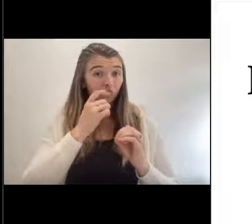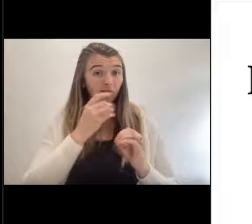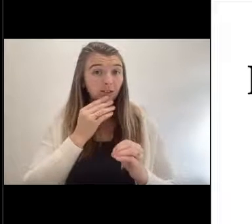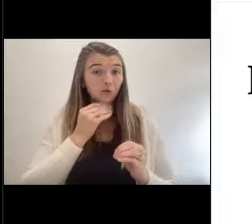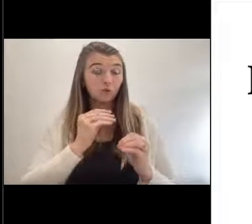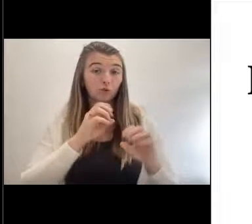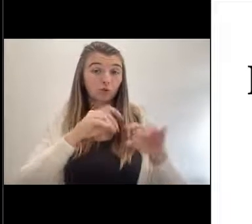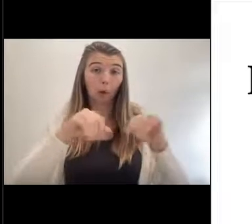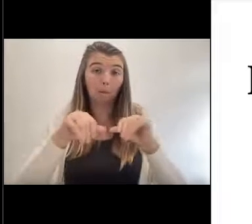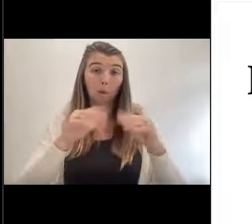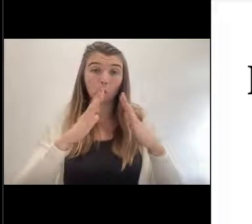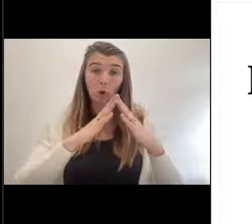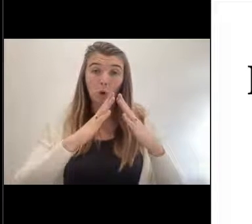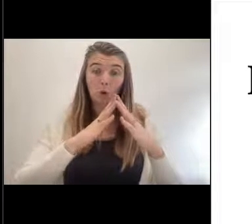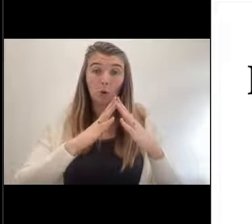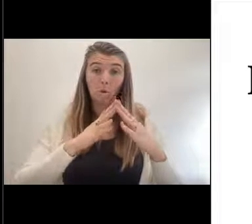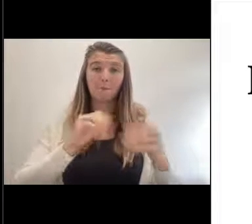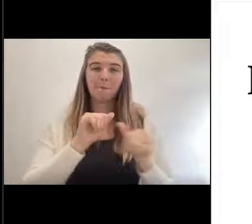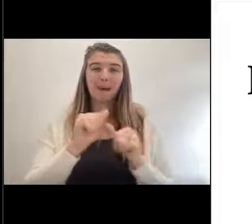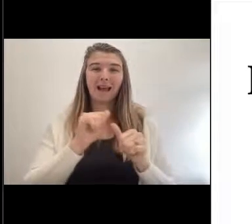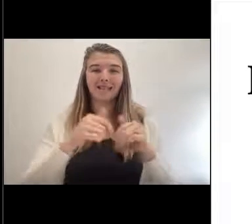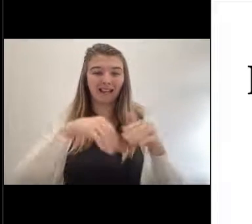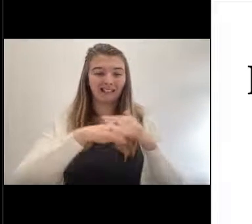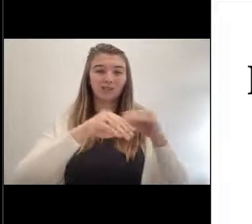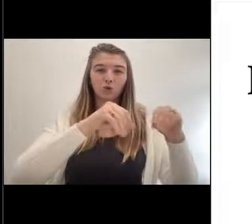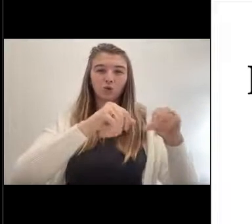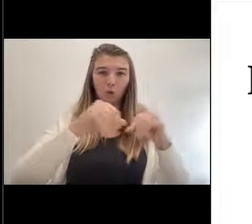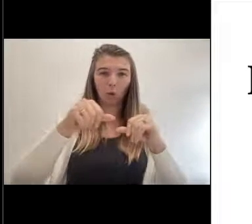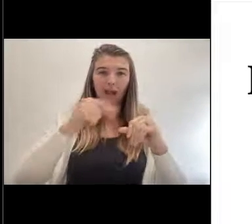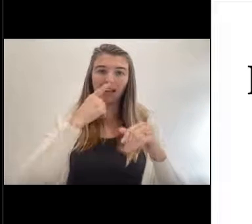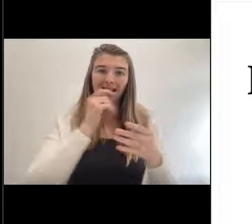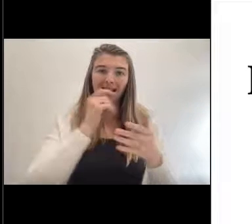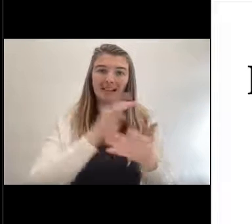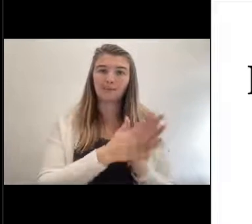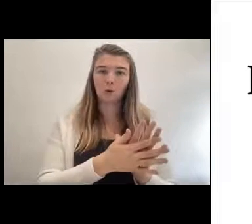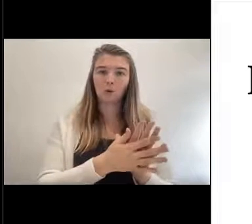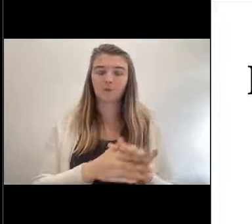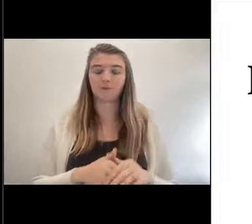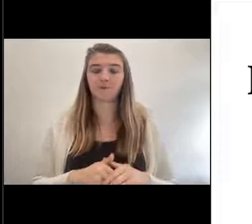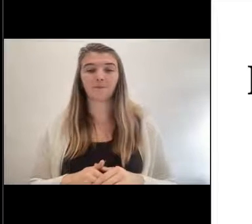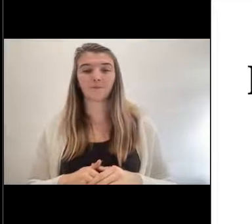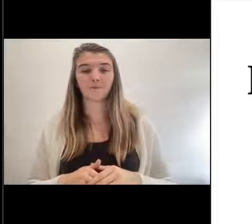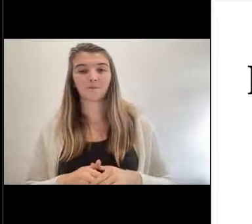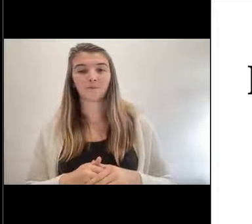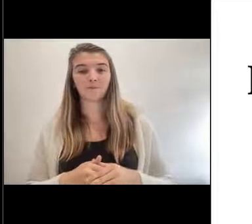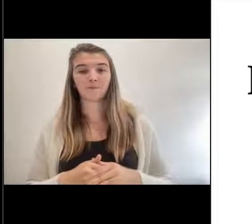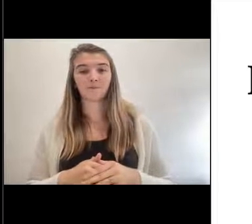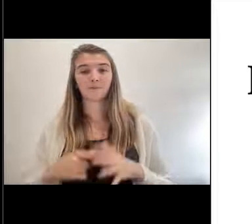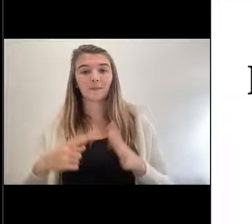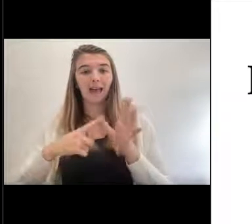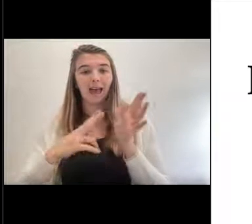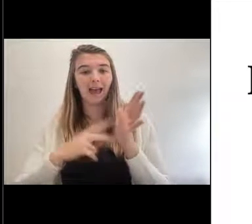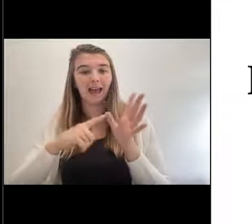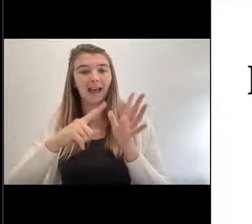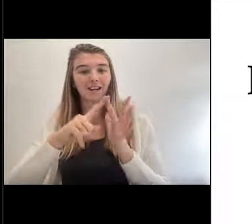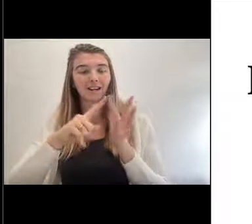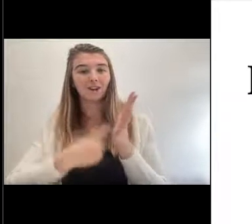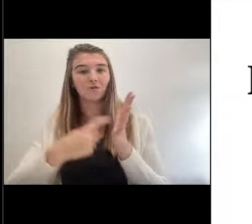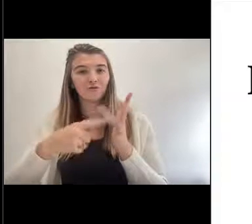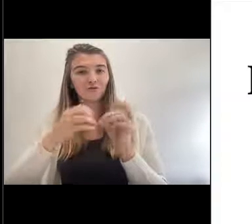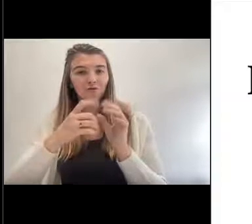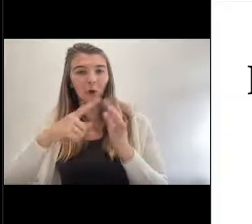in soil, it still is not great as home composting. In anaerobic digestion, again, completely novel option